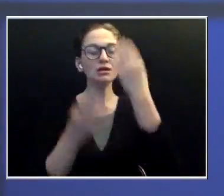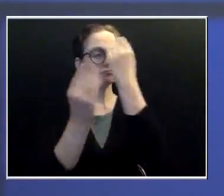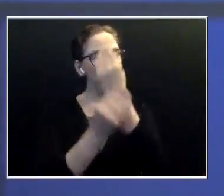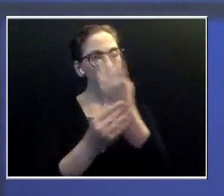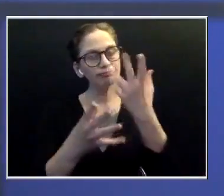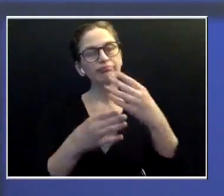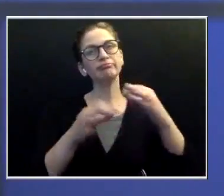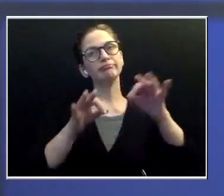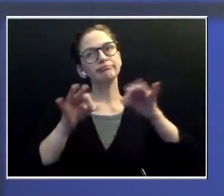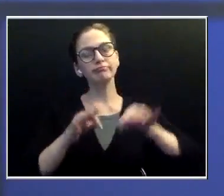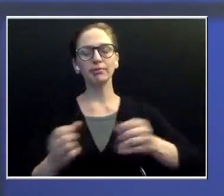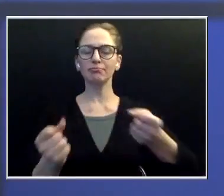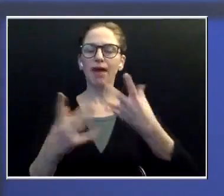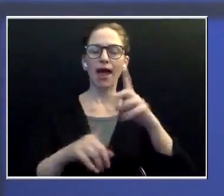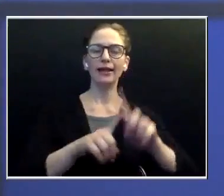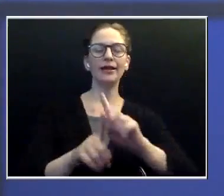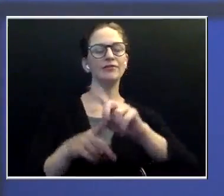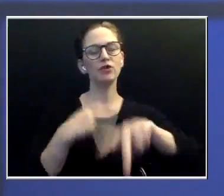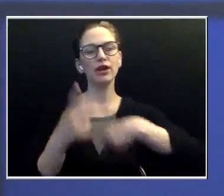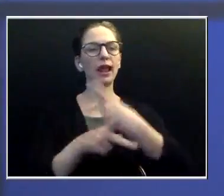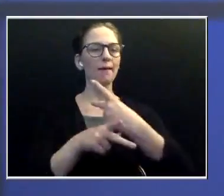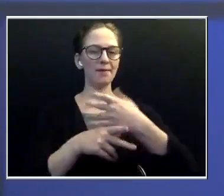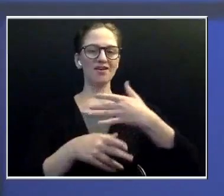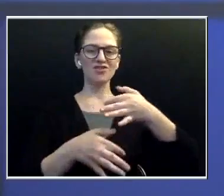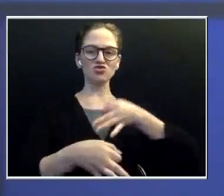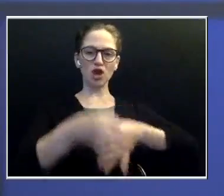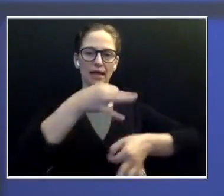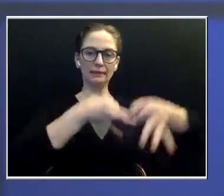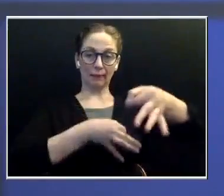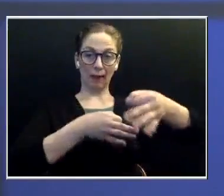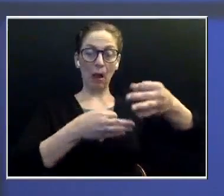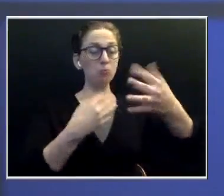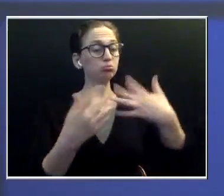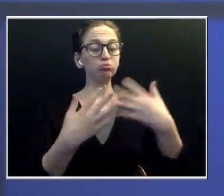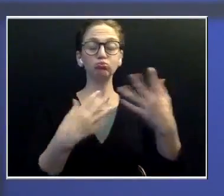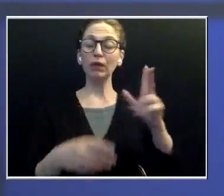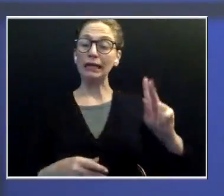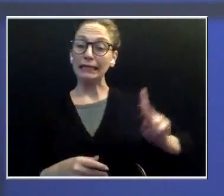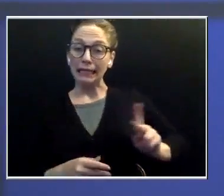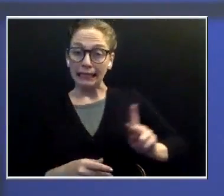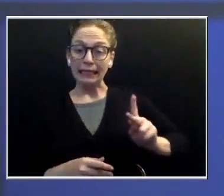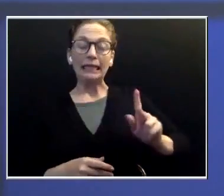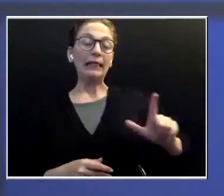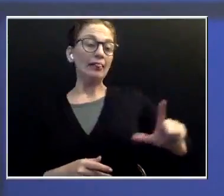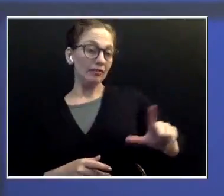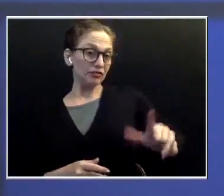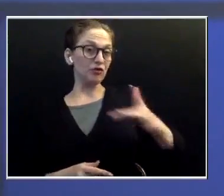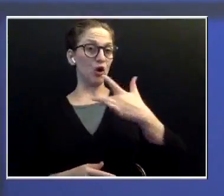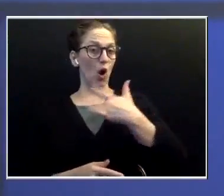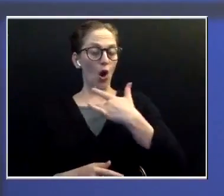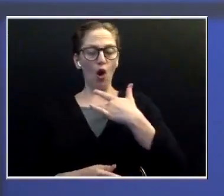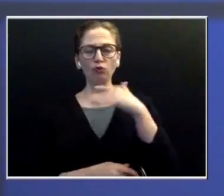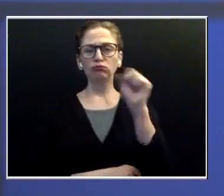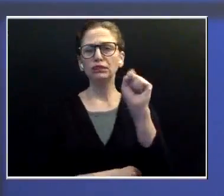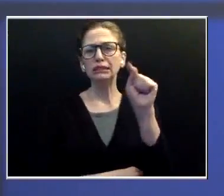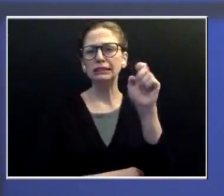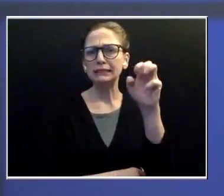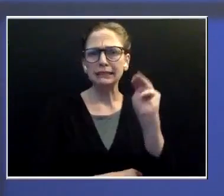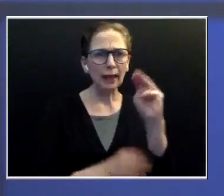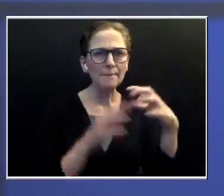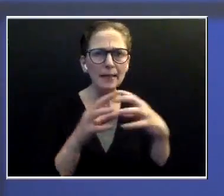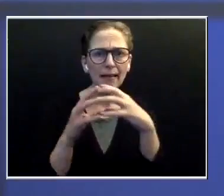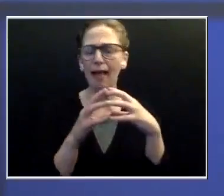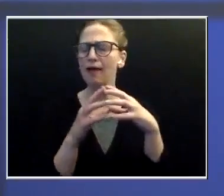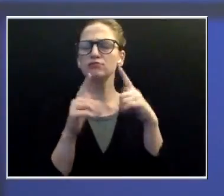program. Whether it's kidneys, heart, liver, or even stem cells, transplants are amazing gifts that have the power to save